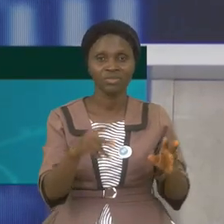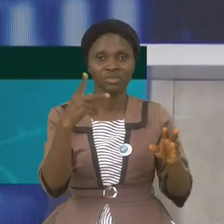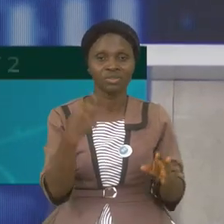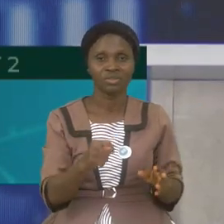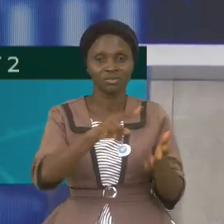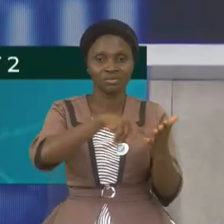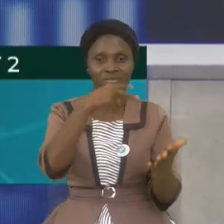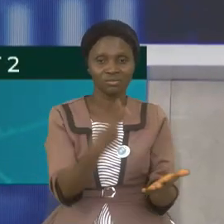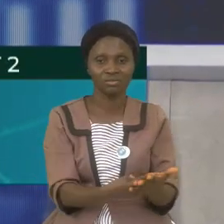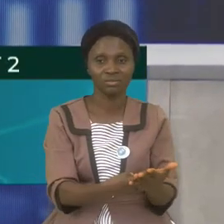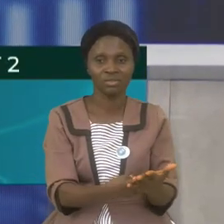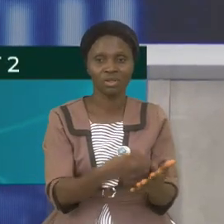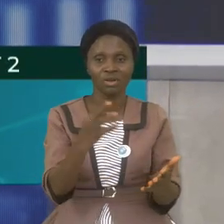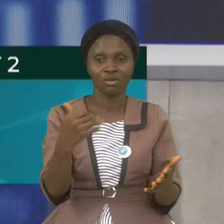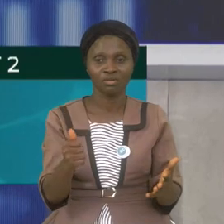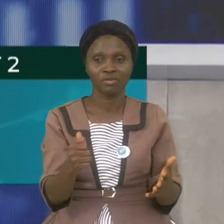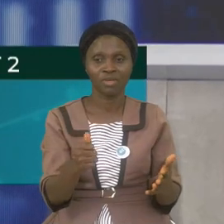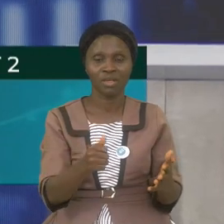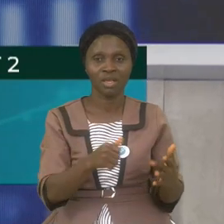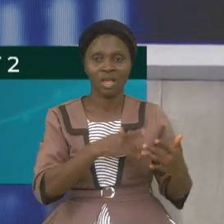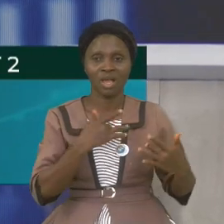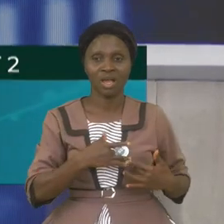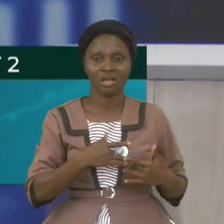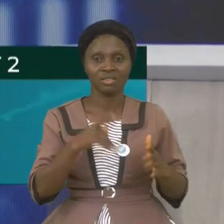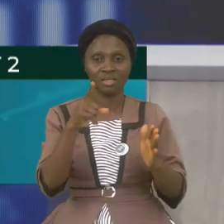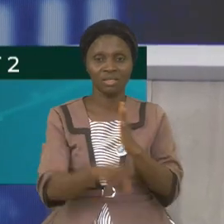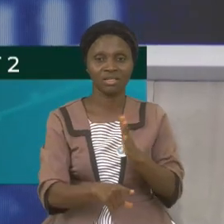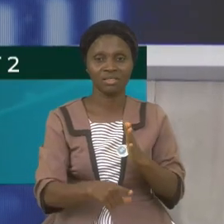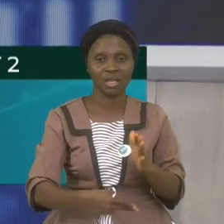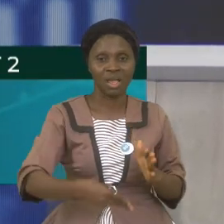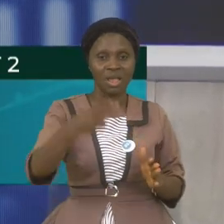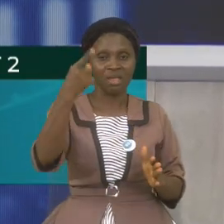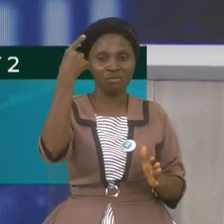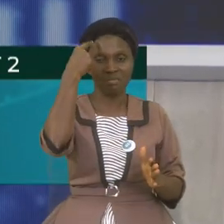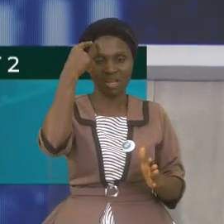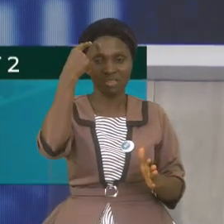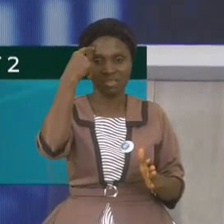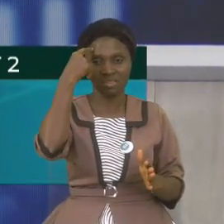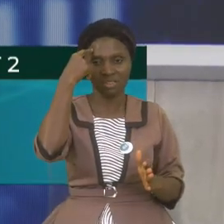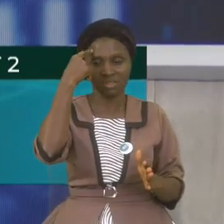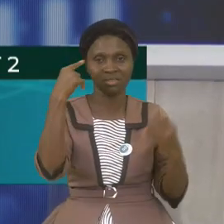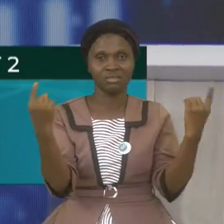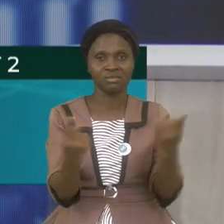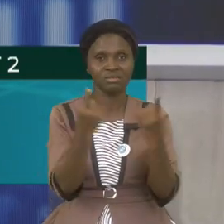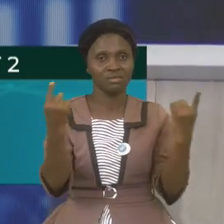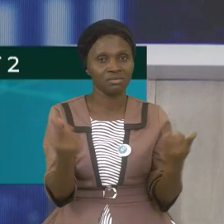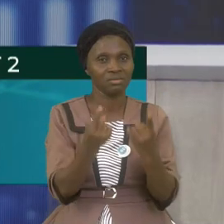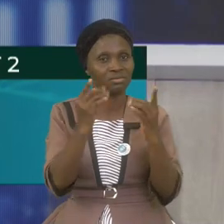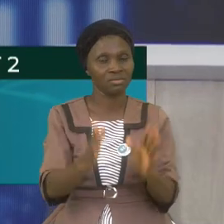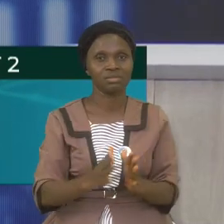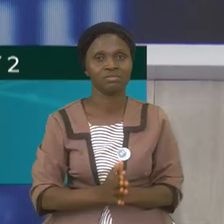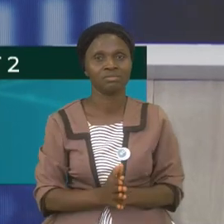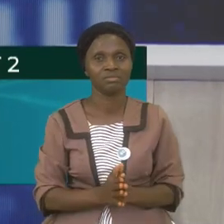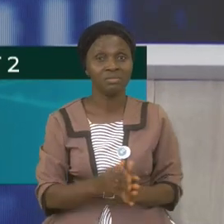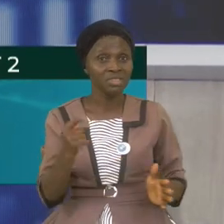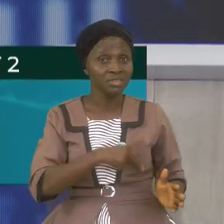heartless, high-minded monarch. A king, the head of an empire,